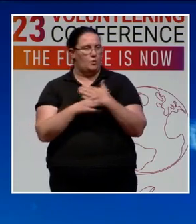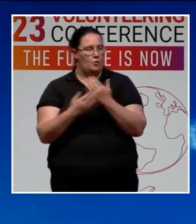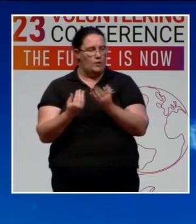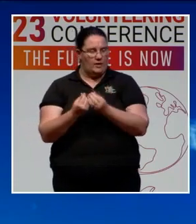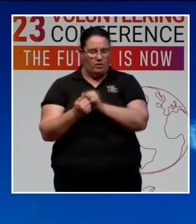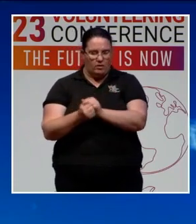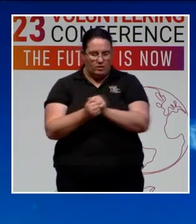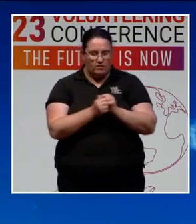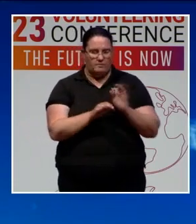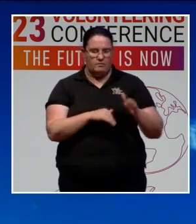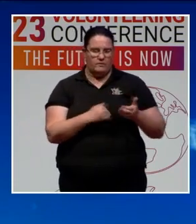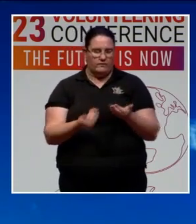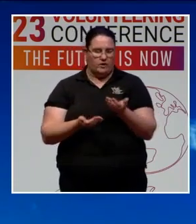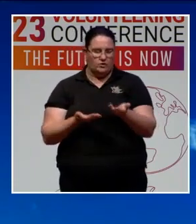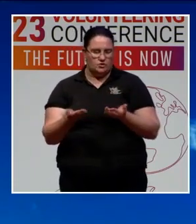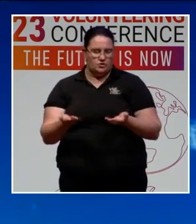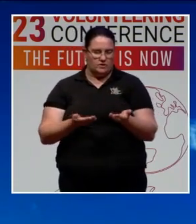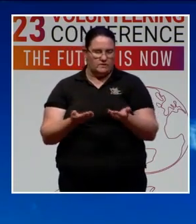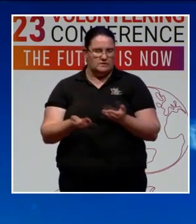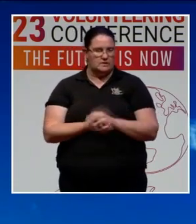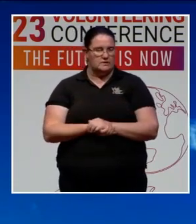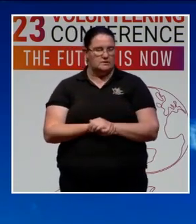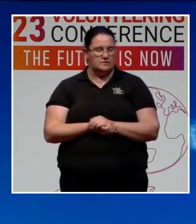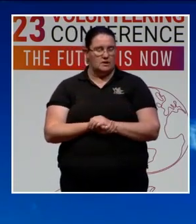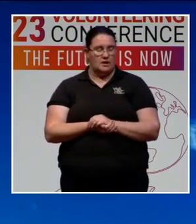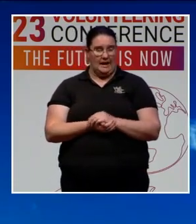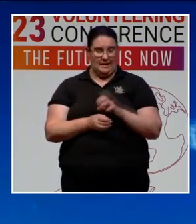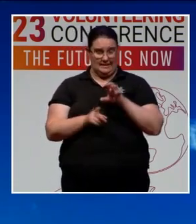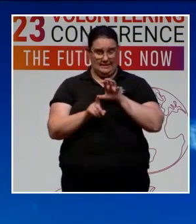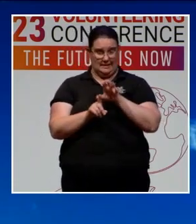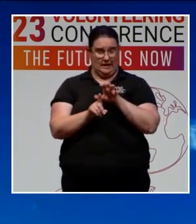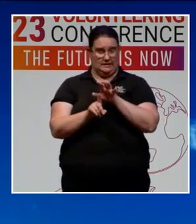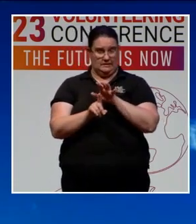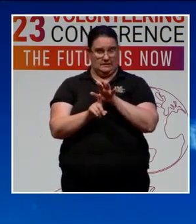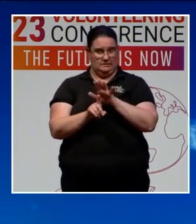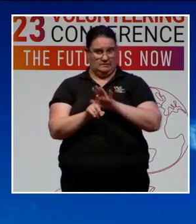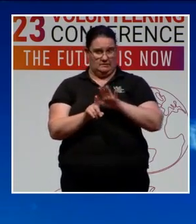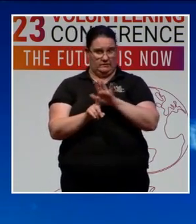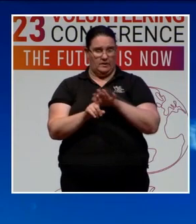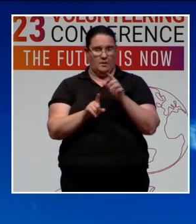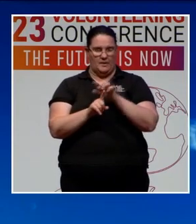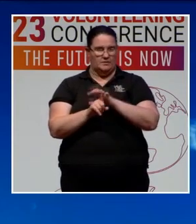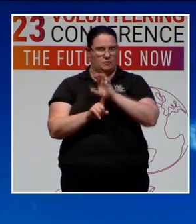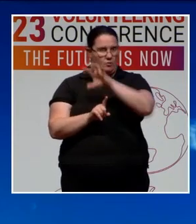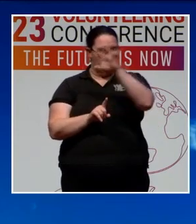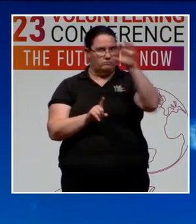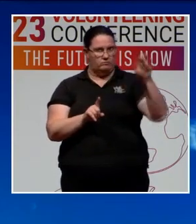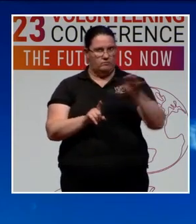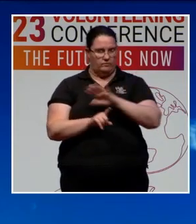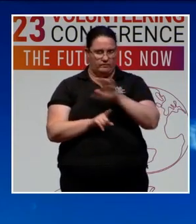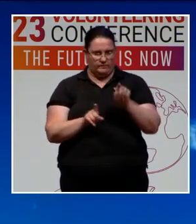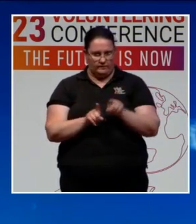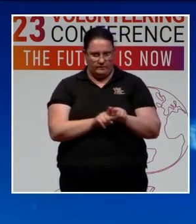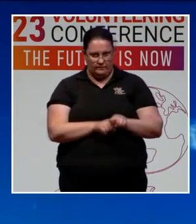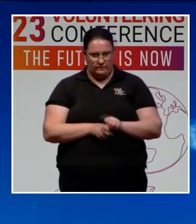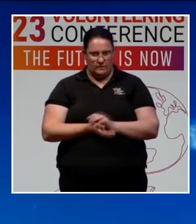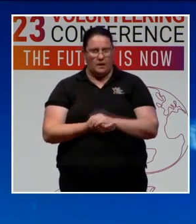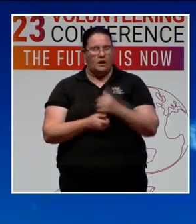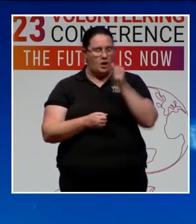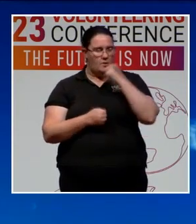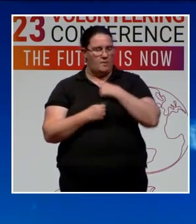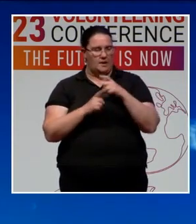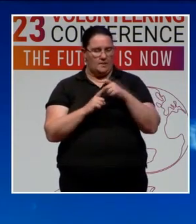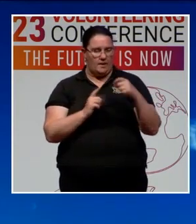provide services at both statewide and local levels. I know my department will continue to support